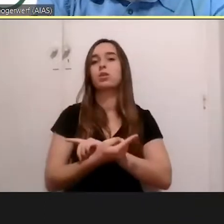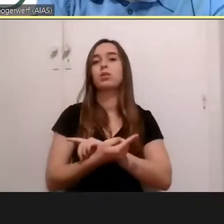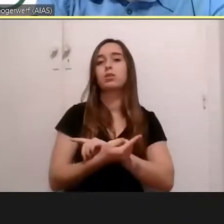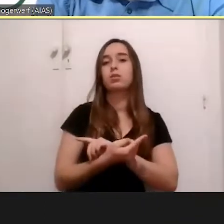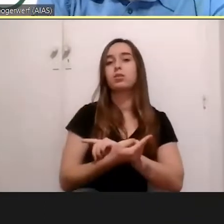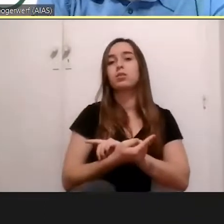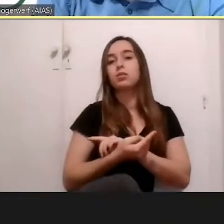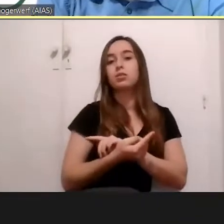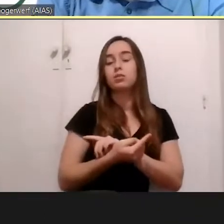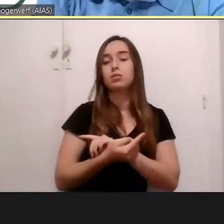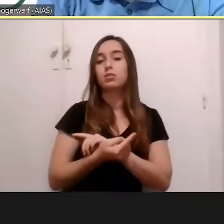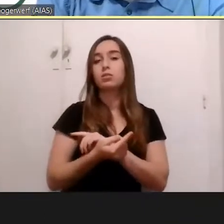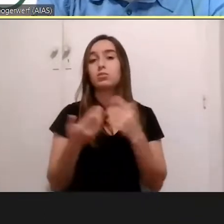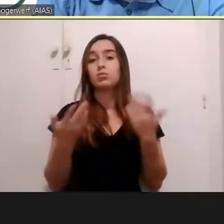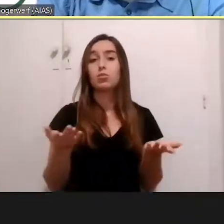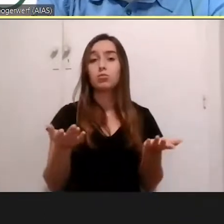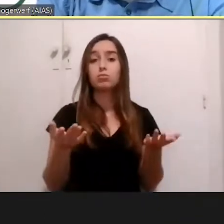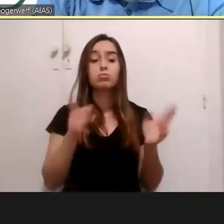larger groups of the population